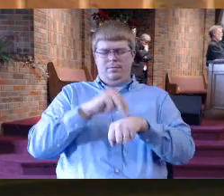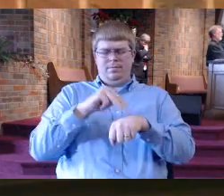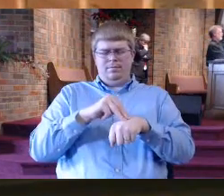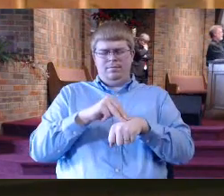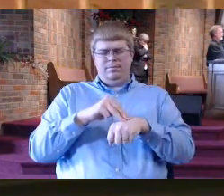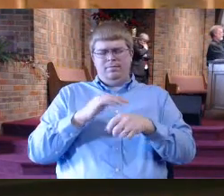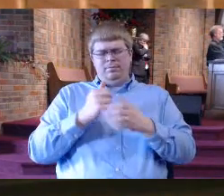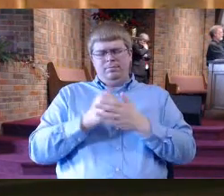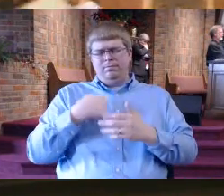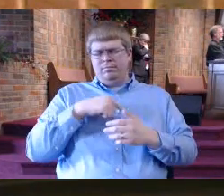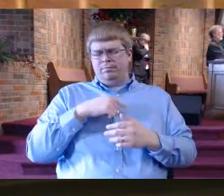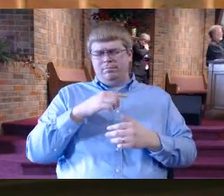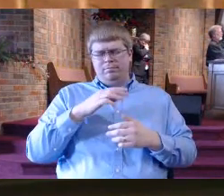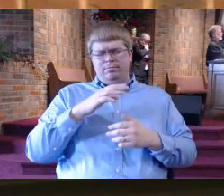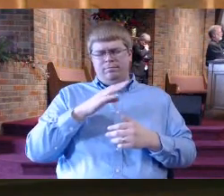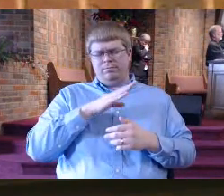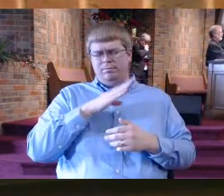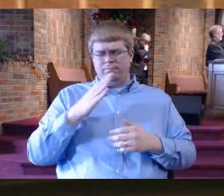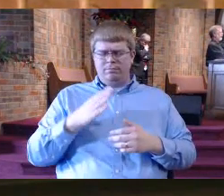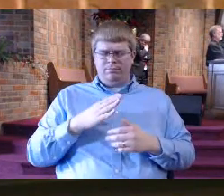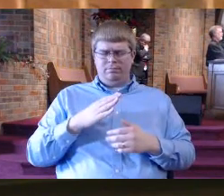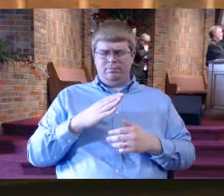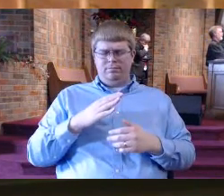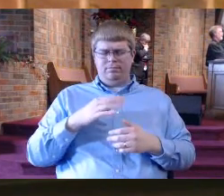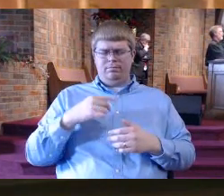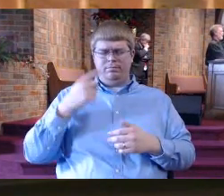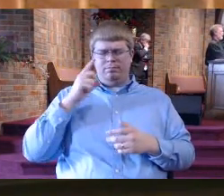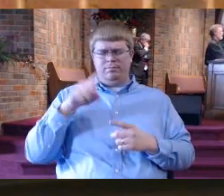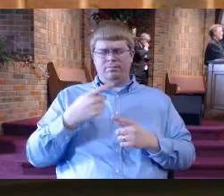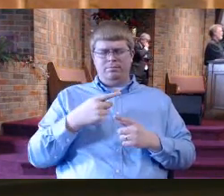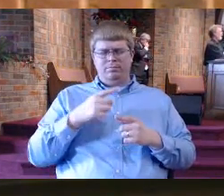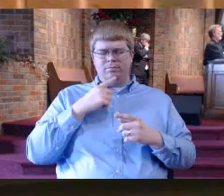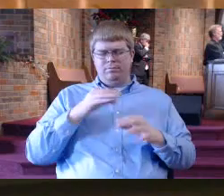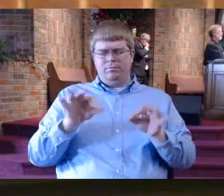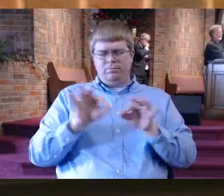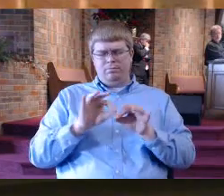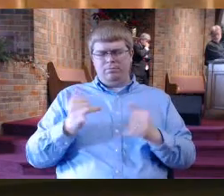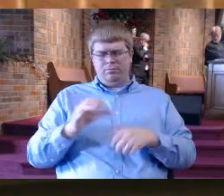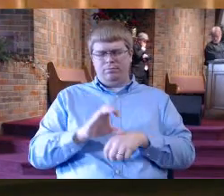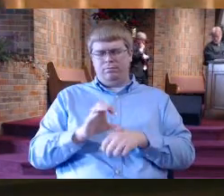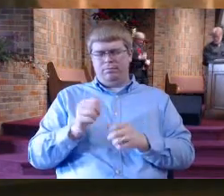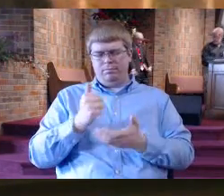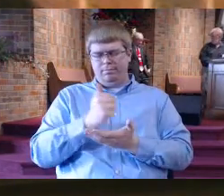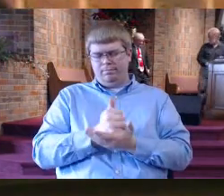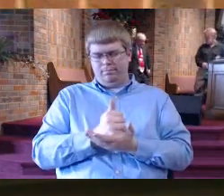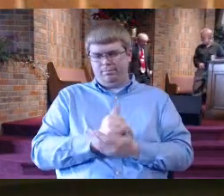take these gatherings of the church for granted. In Christ's name we pray. Amen.